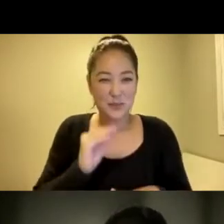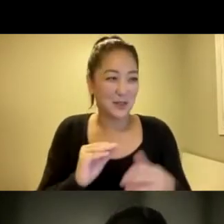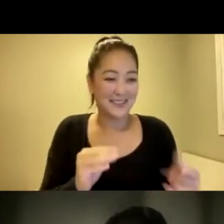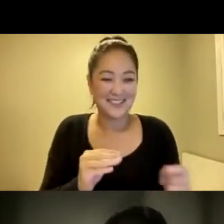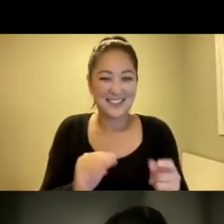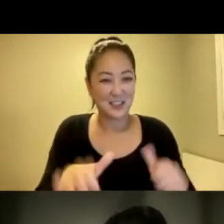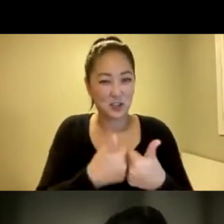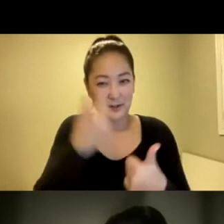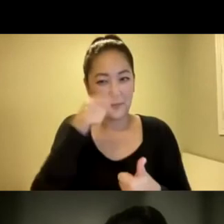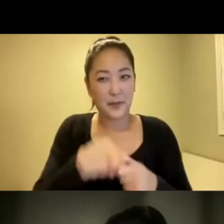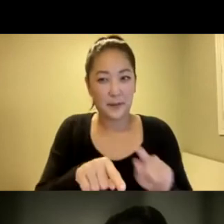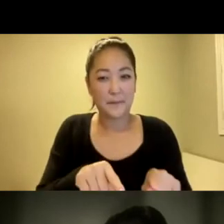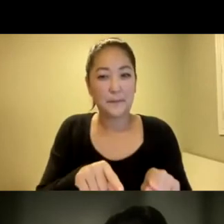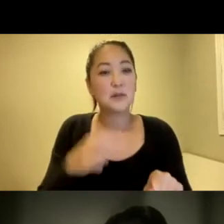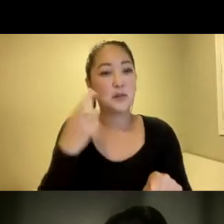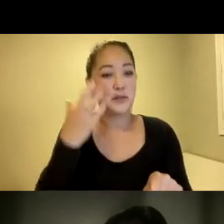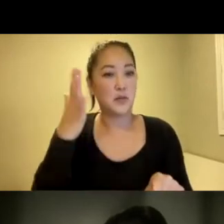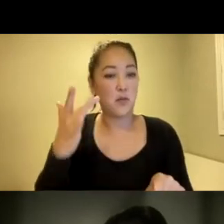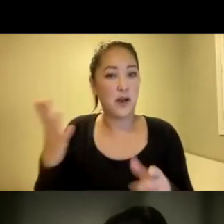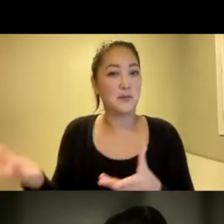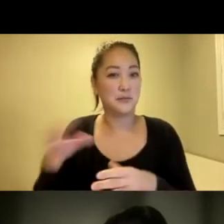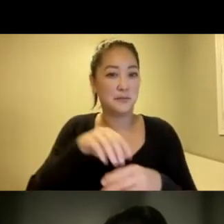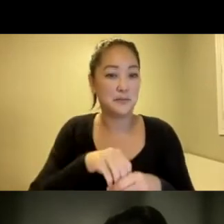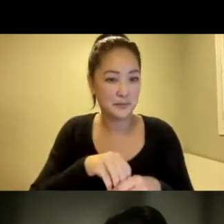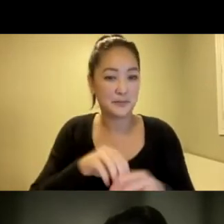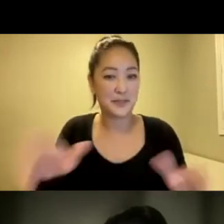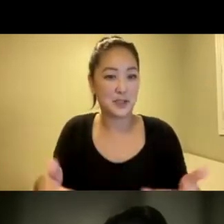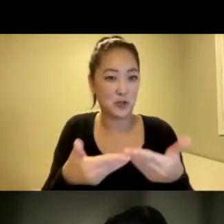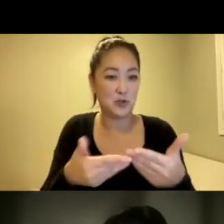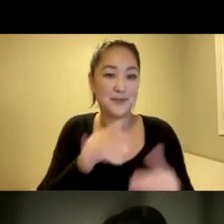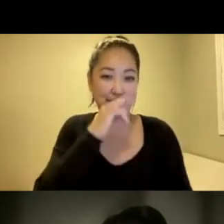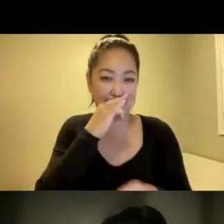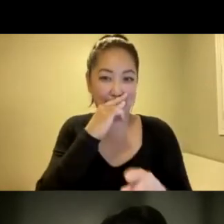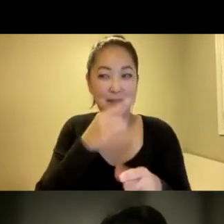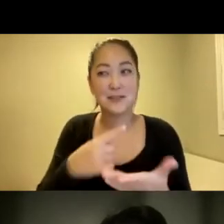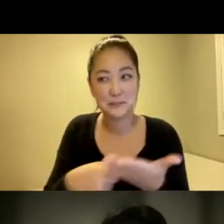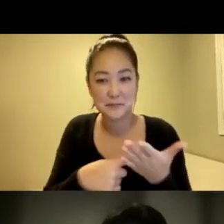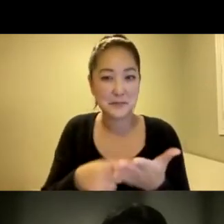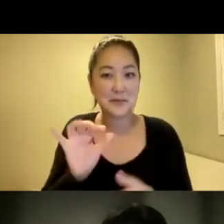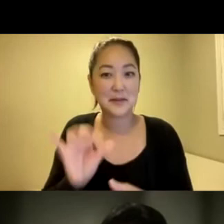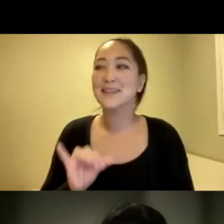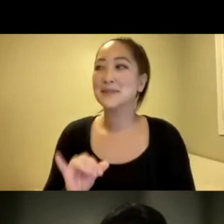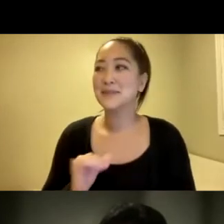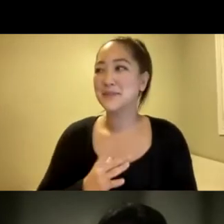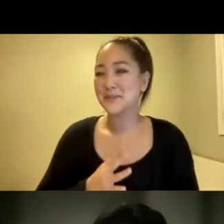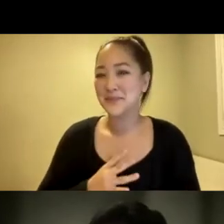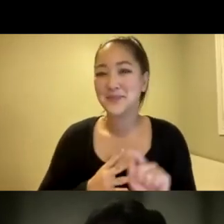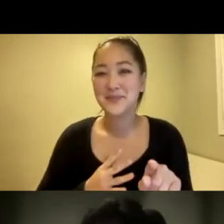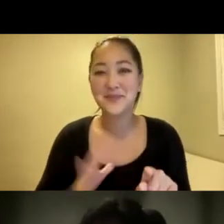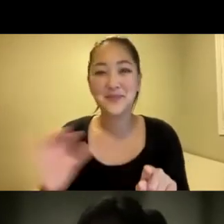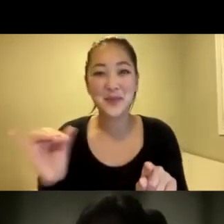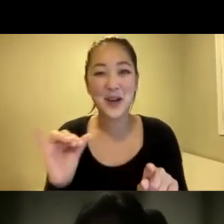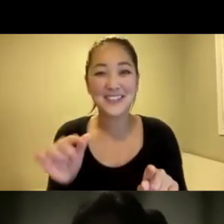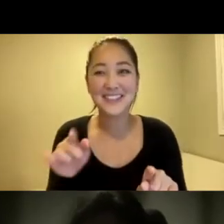well. So yeah. Yeah, that again, that reciprocity, the coal barbecue,